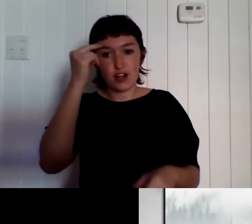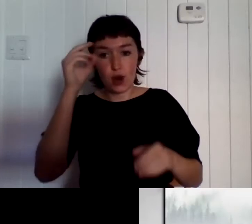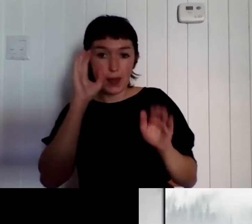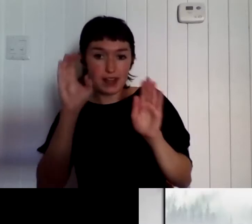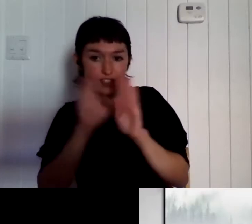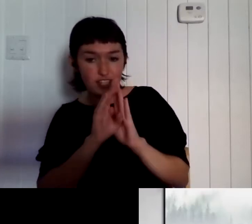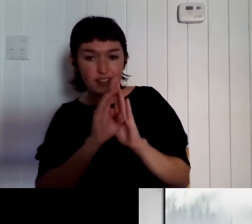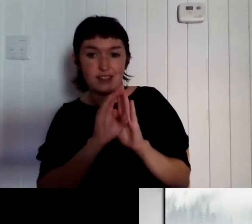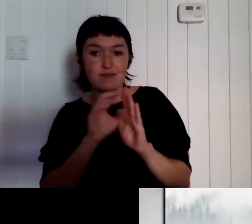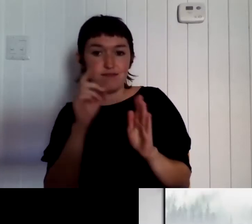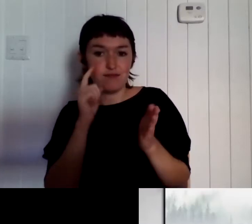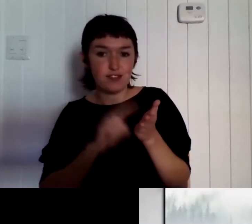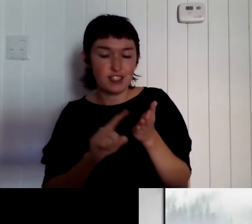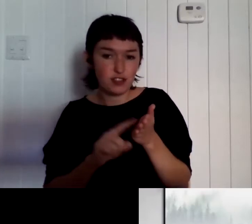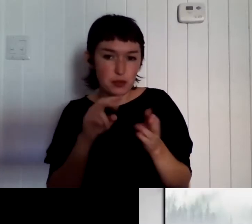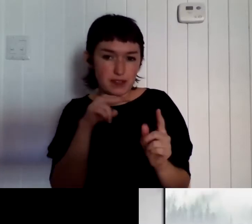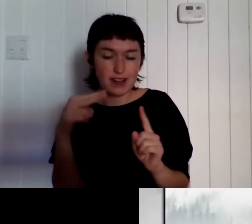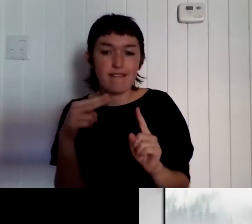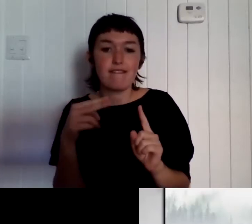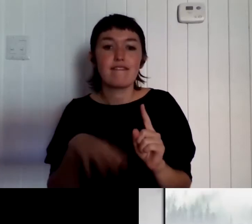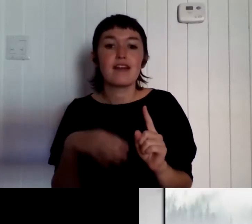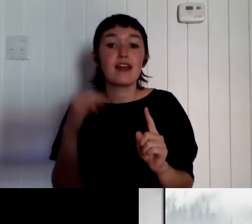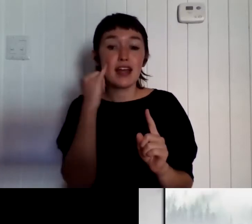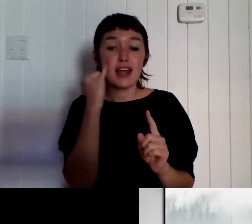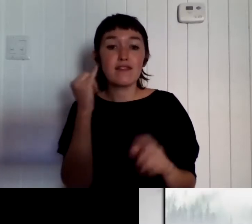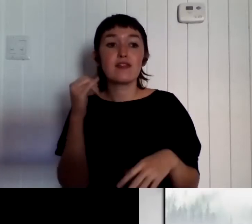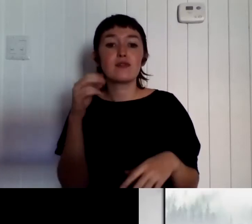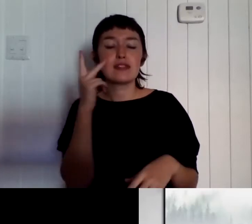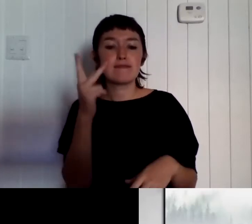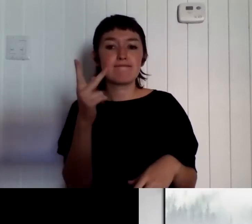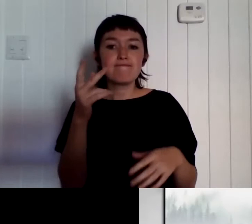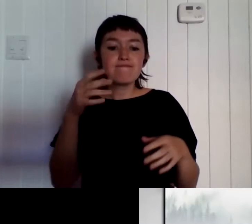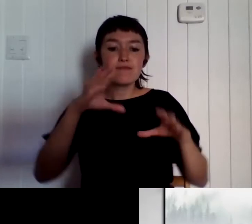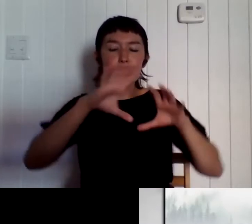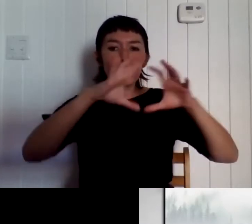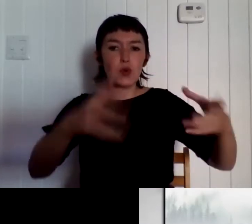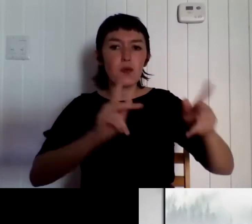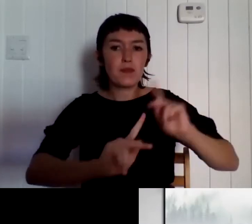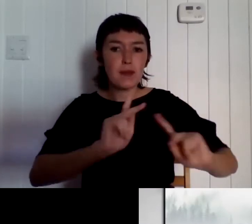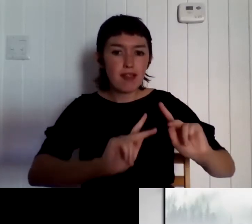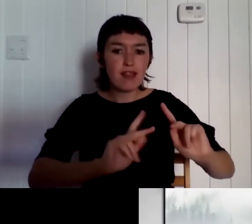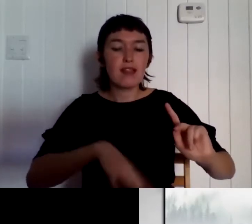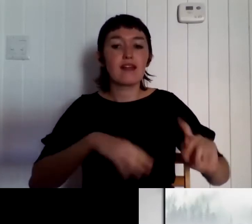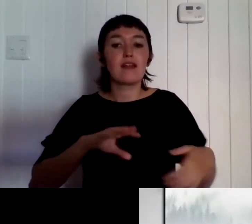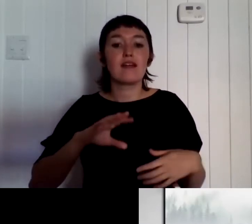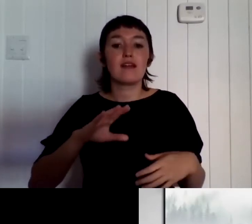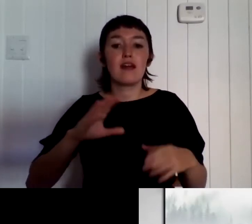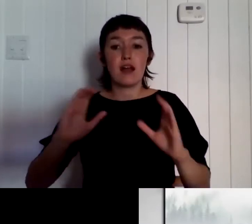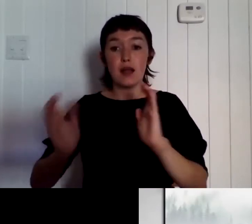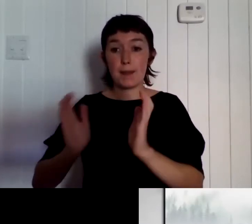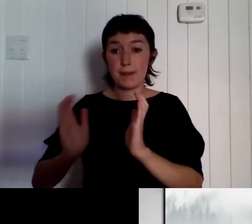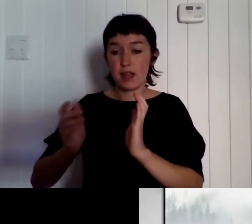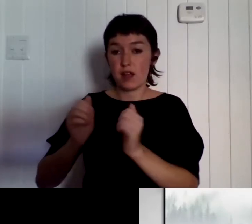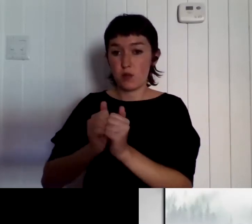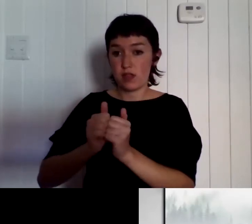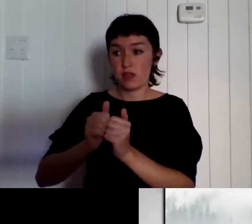generally only when you look at groups of people, large groups of people, and compare them to people who don't have the disorder that